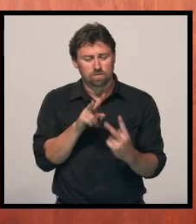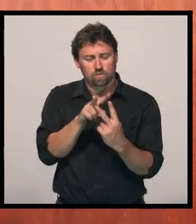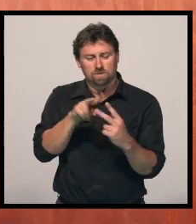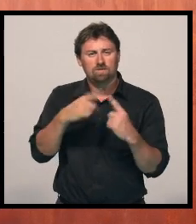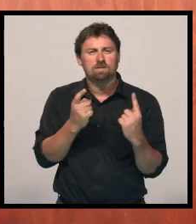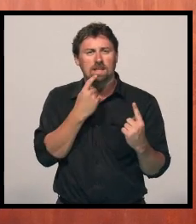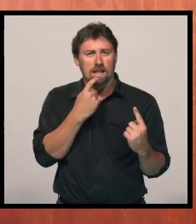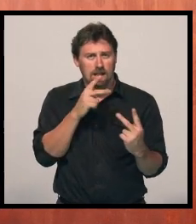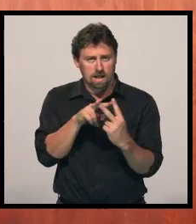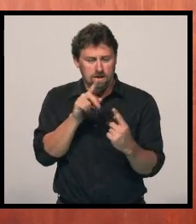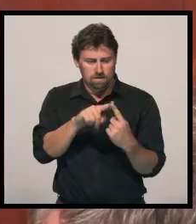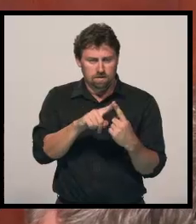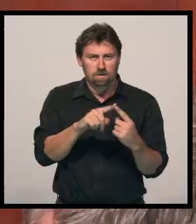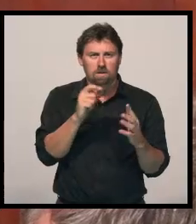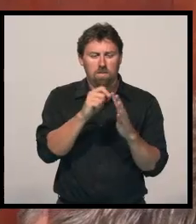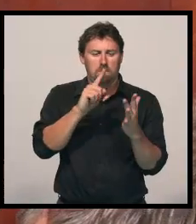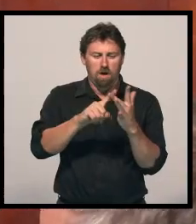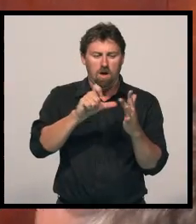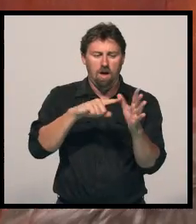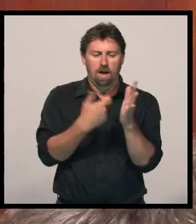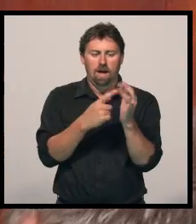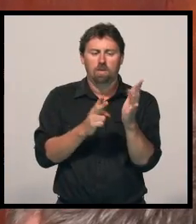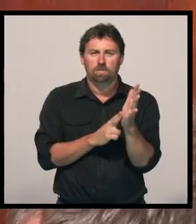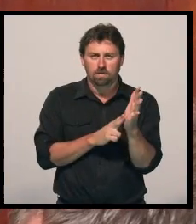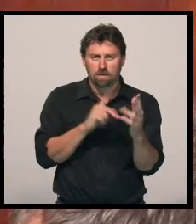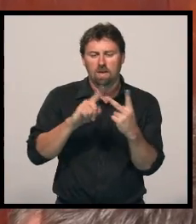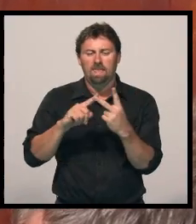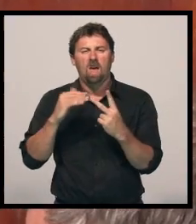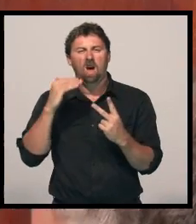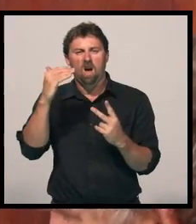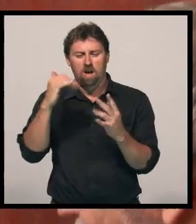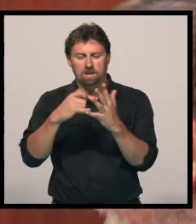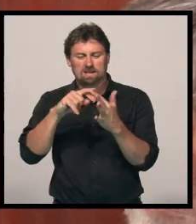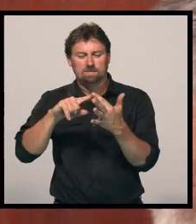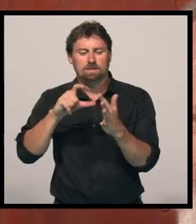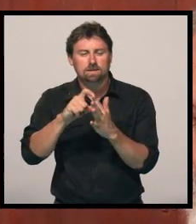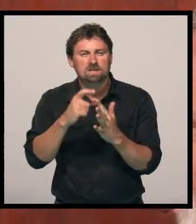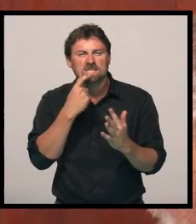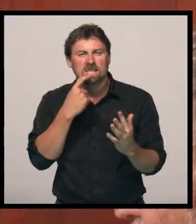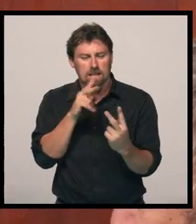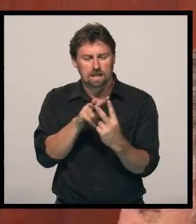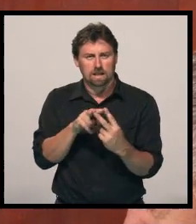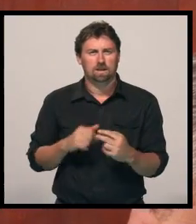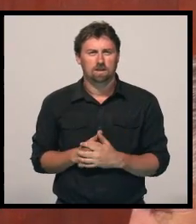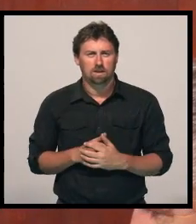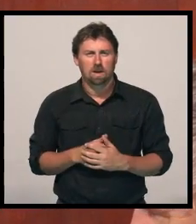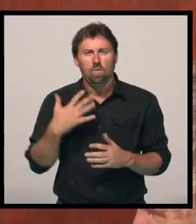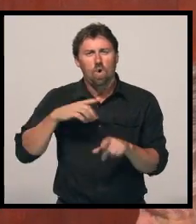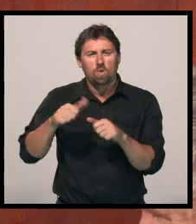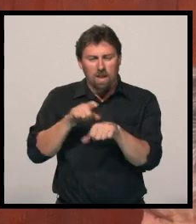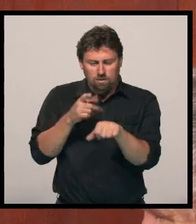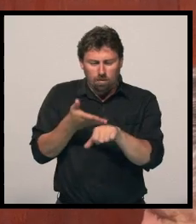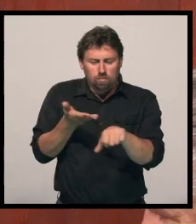One's high-carbon tool steel, and then a high-speed steel, particularly if we want to use the blade as a scraper on really